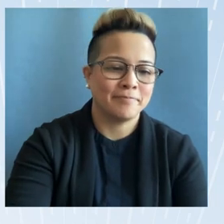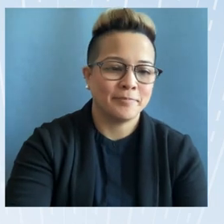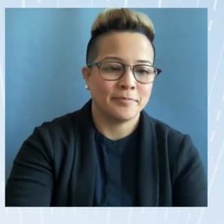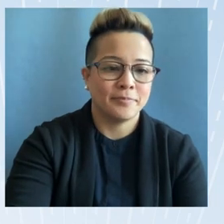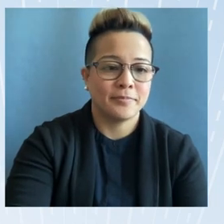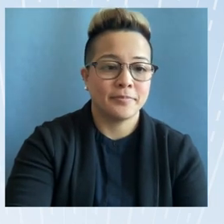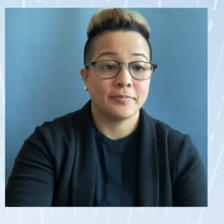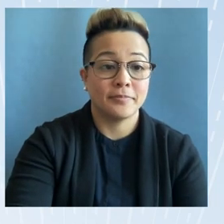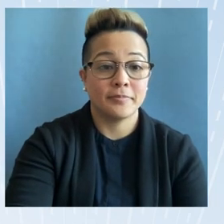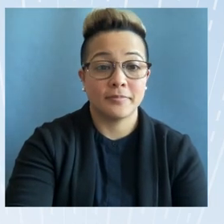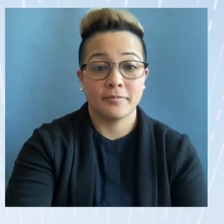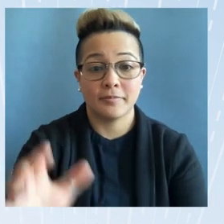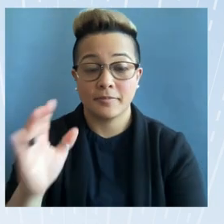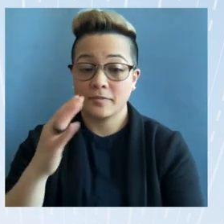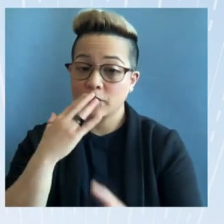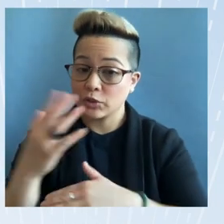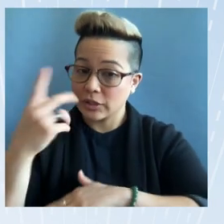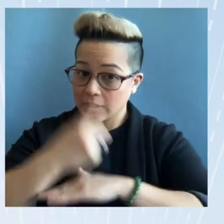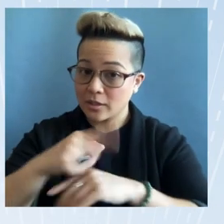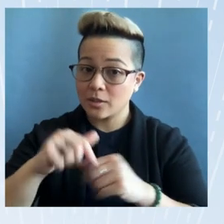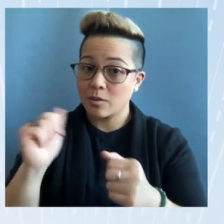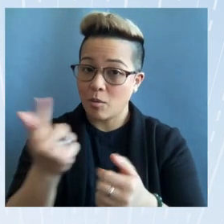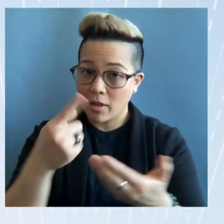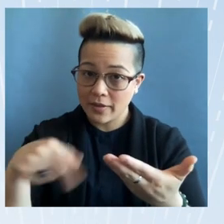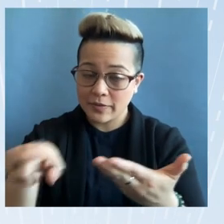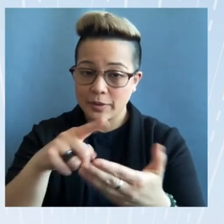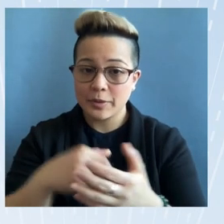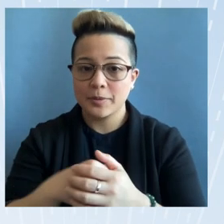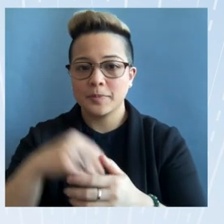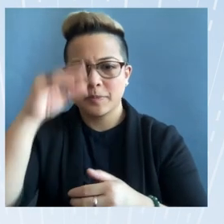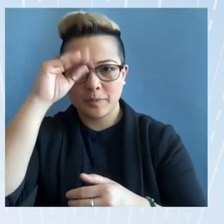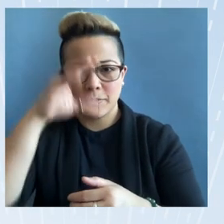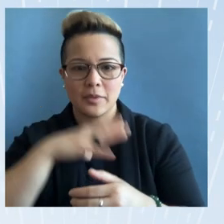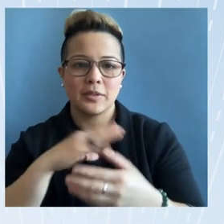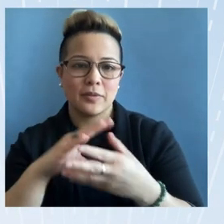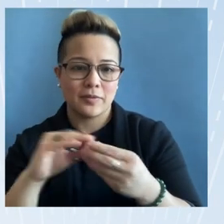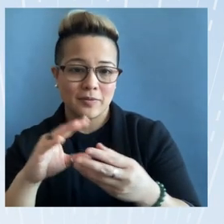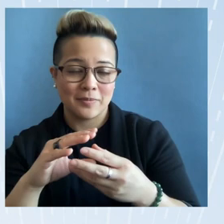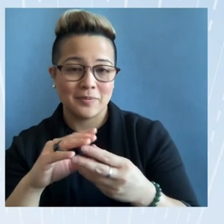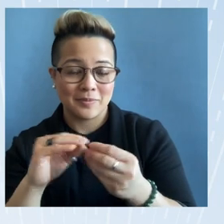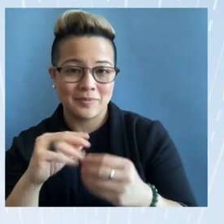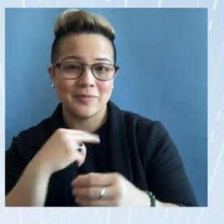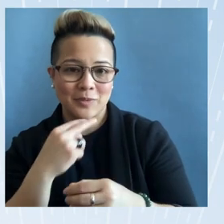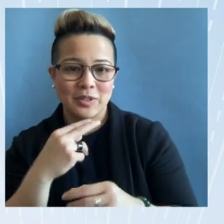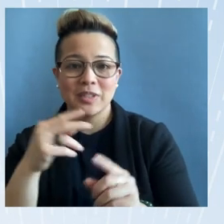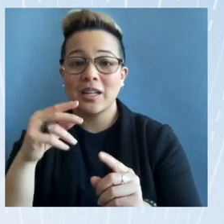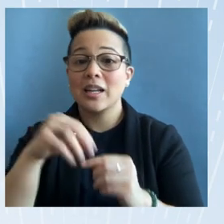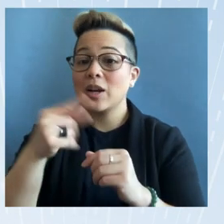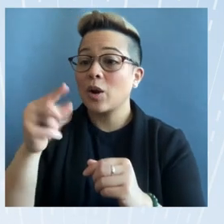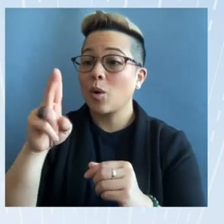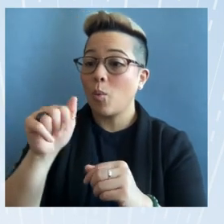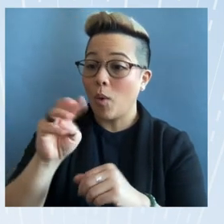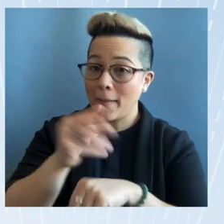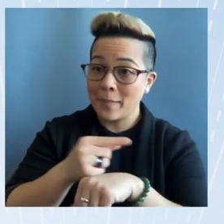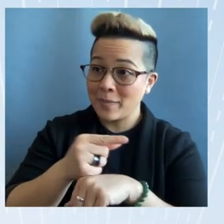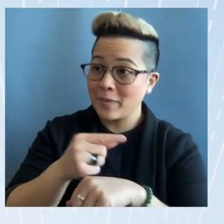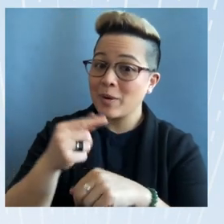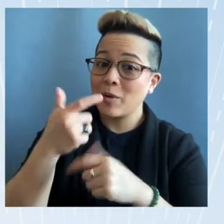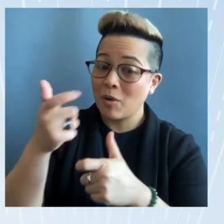Afadei, and to all of you watching from Guam, good evening, and good morning to the rest of you.